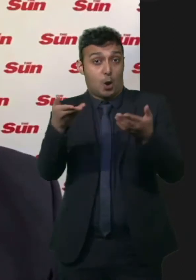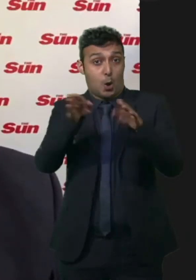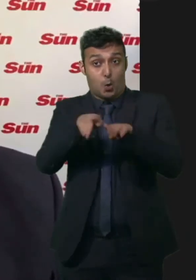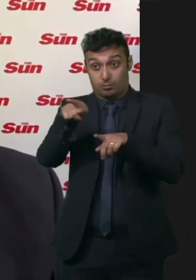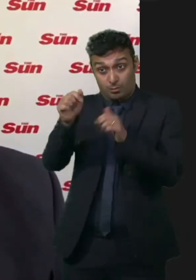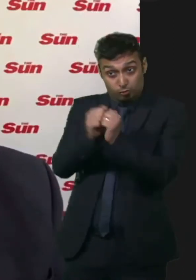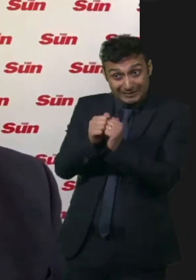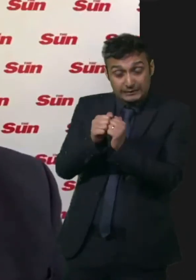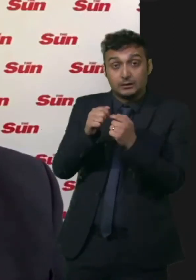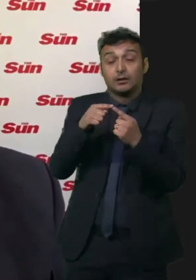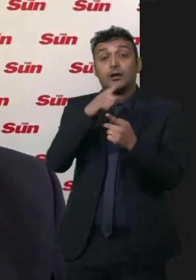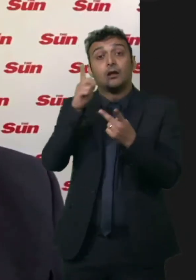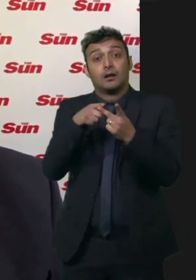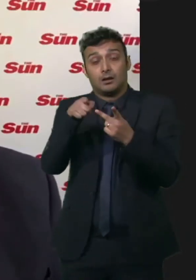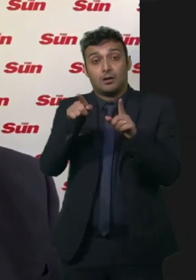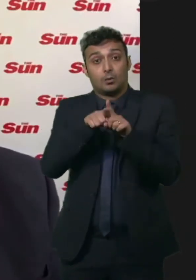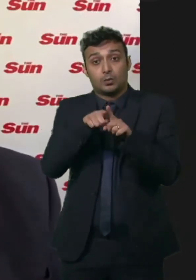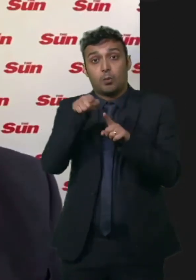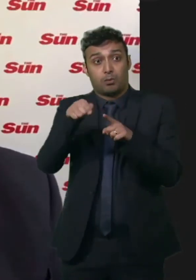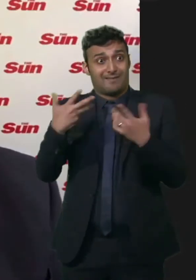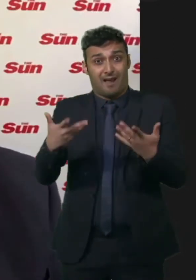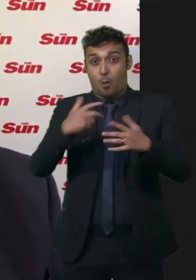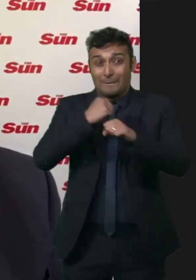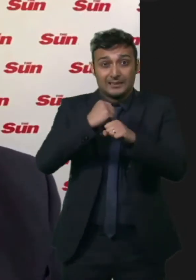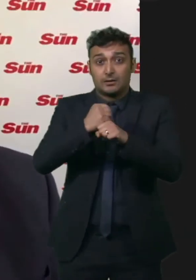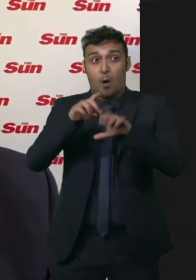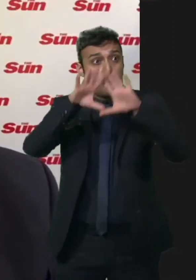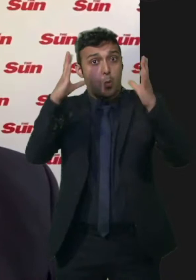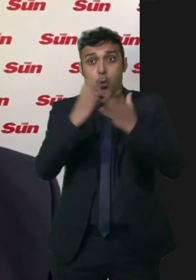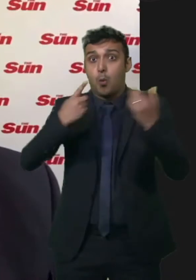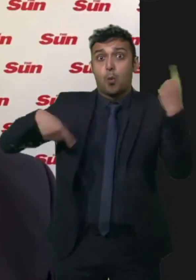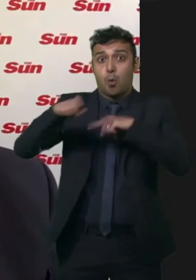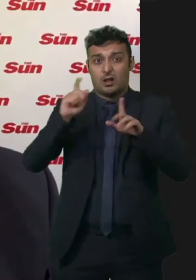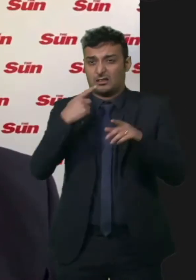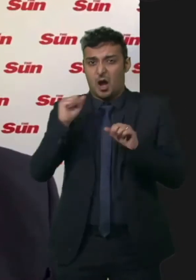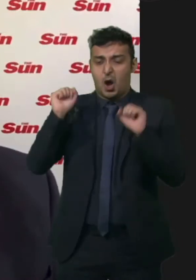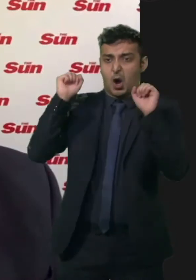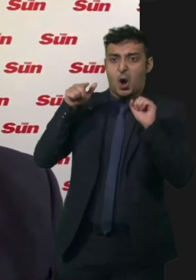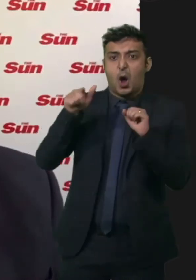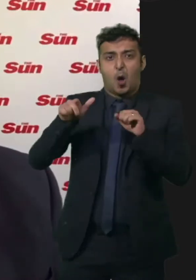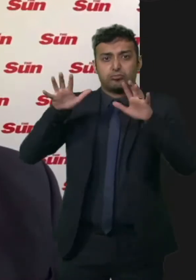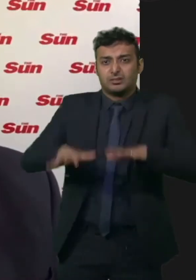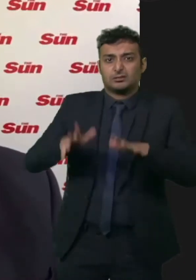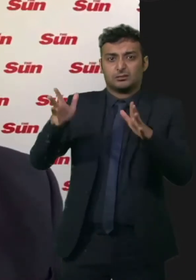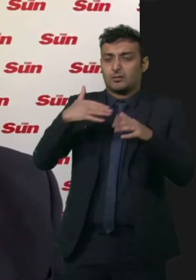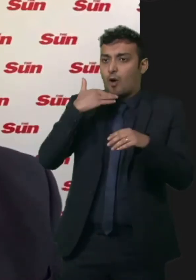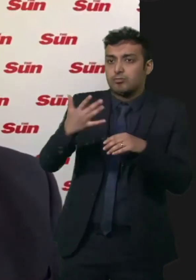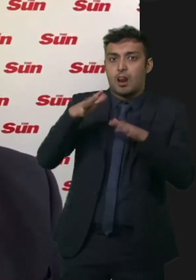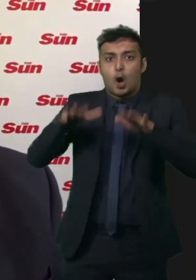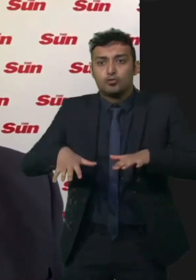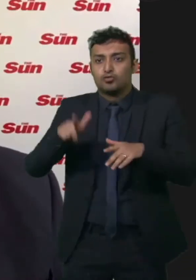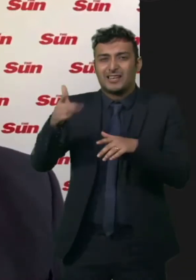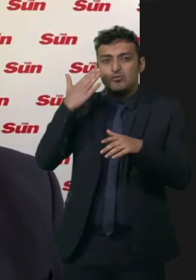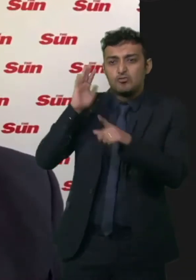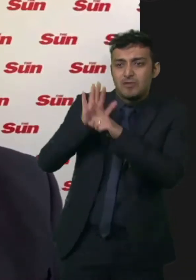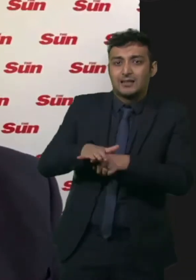with accusations of Britain as an unwelcoming and racist country today. Has that damaged this nation? And do you believe that the royal